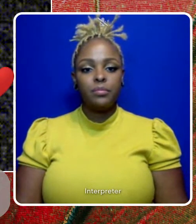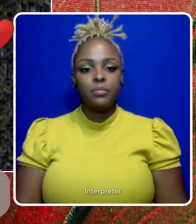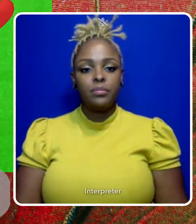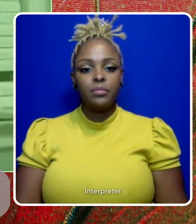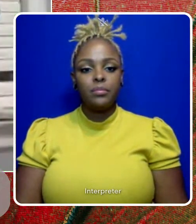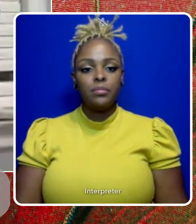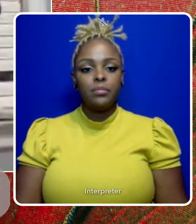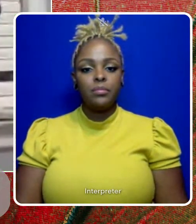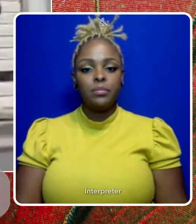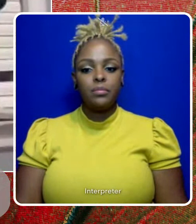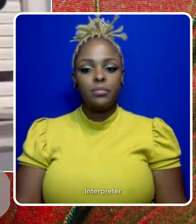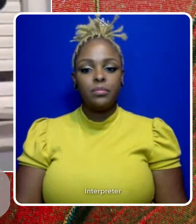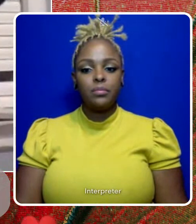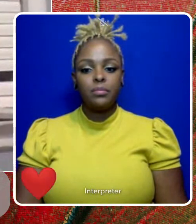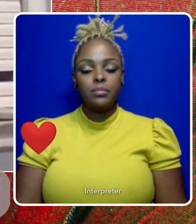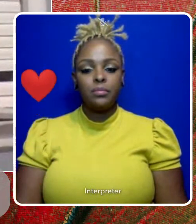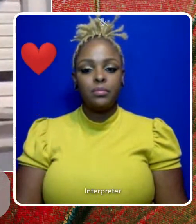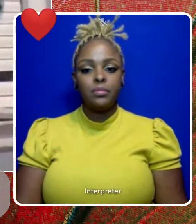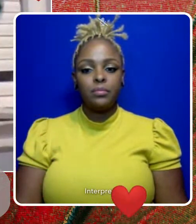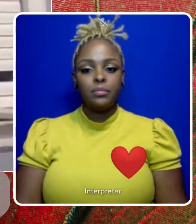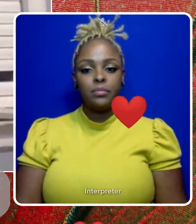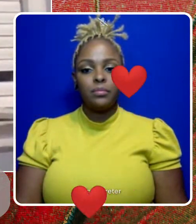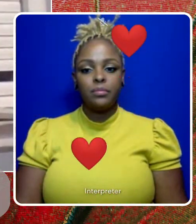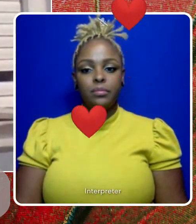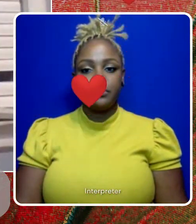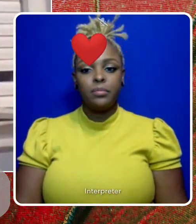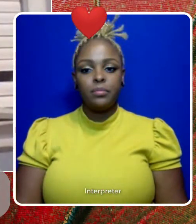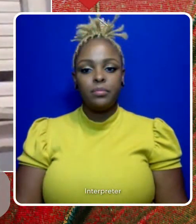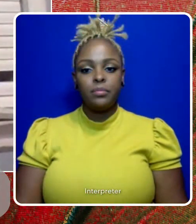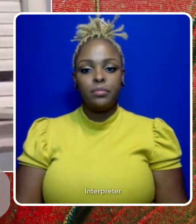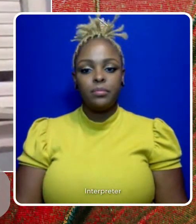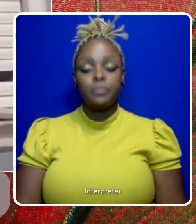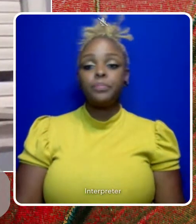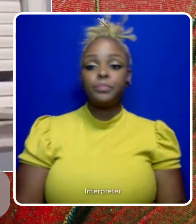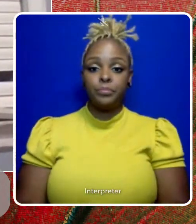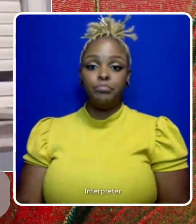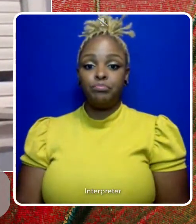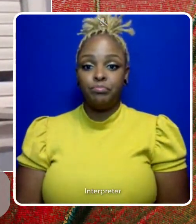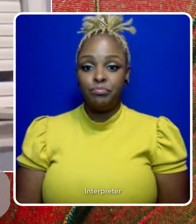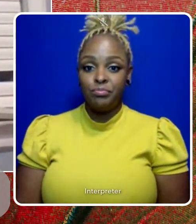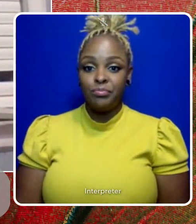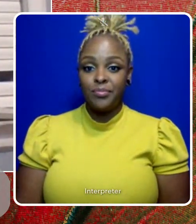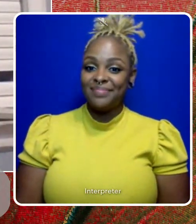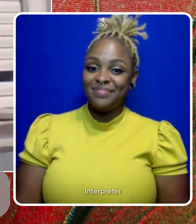nunca pudieron quemar. Somos las nietas de todas las brujas que nunca pudieron quemar.